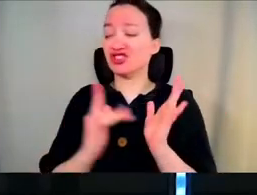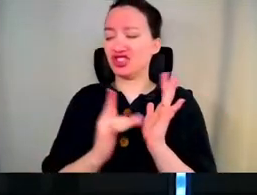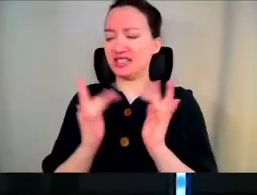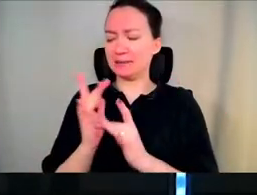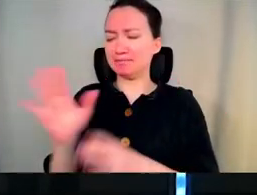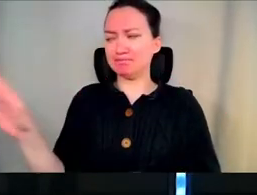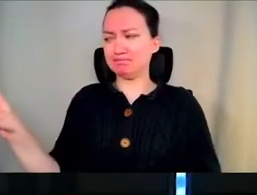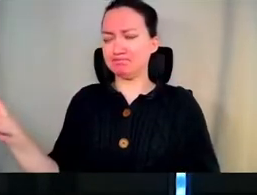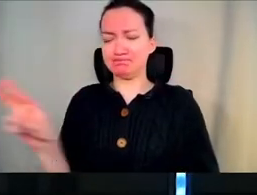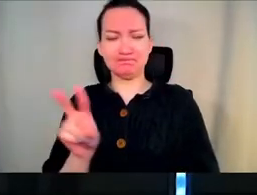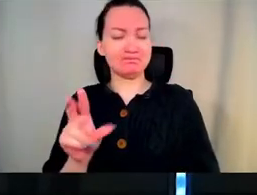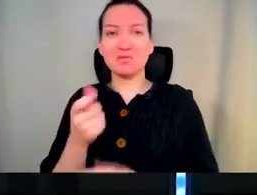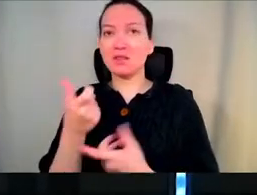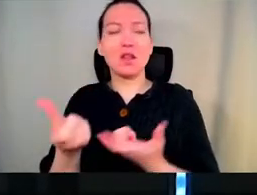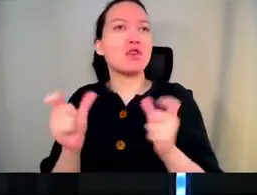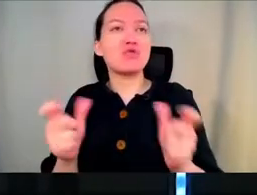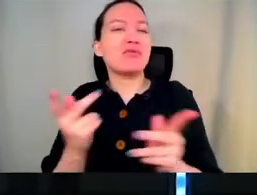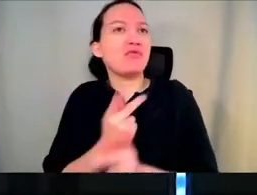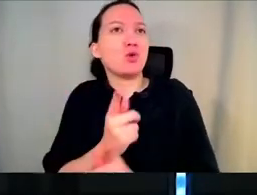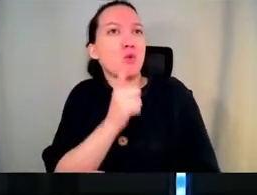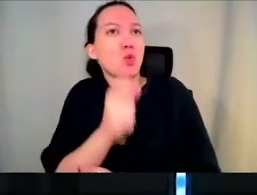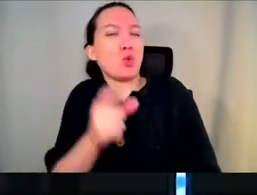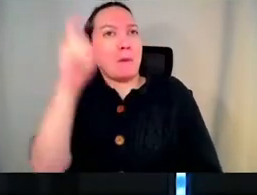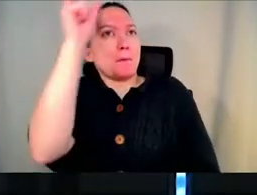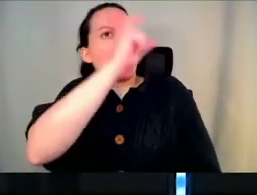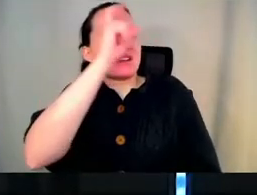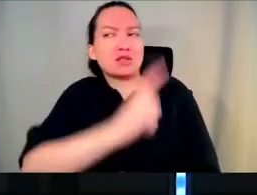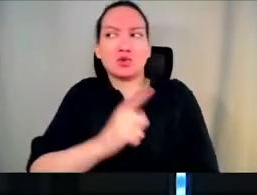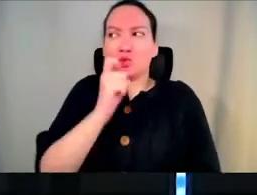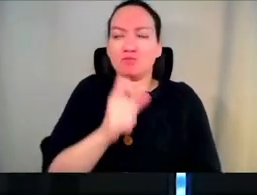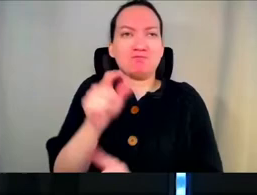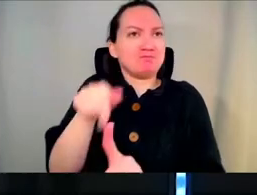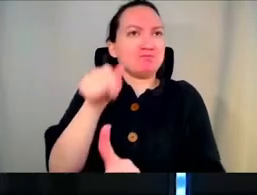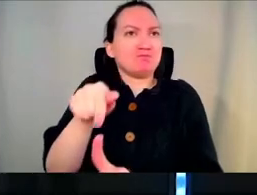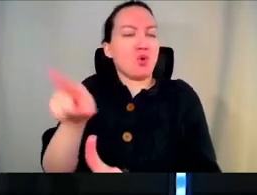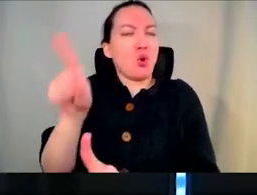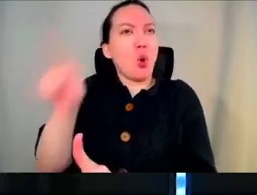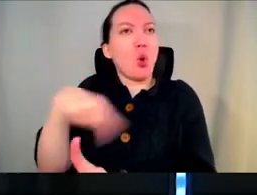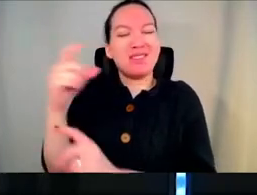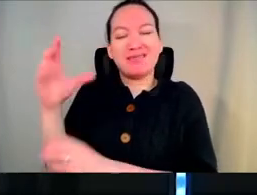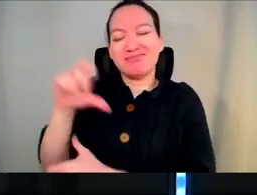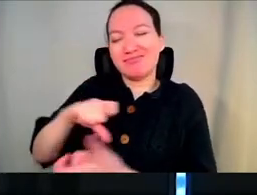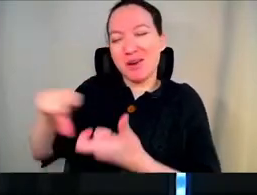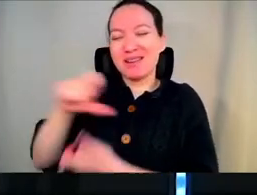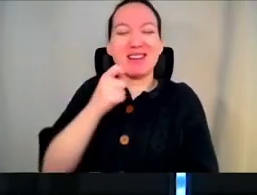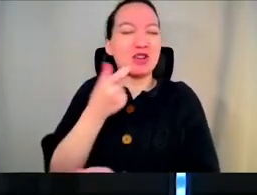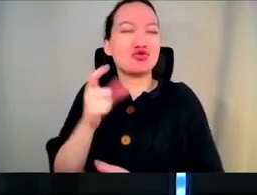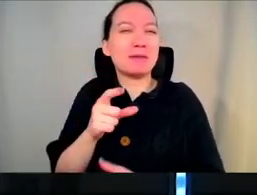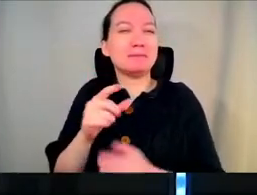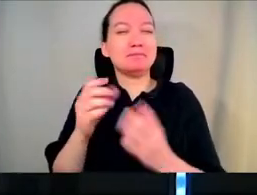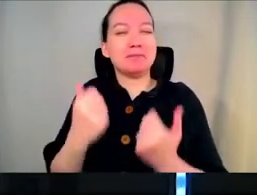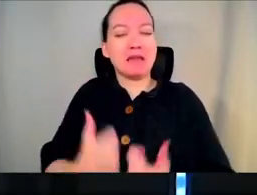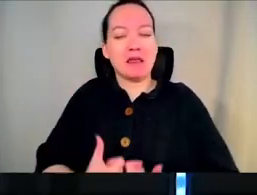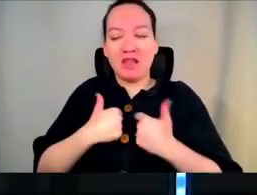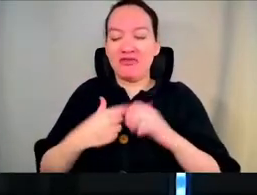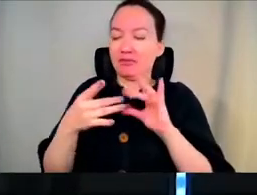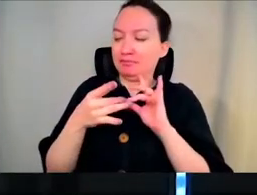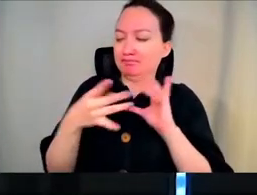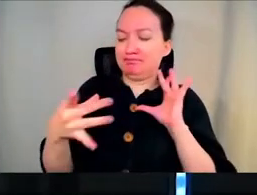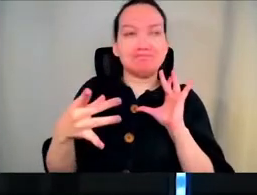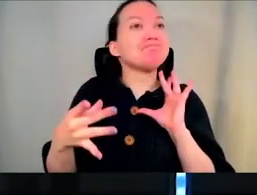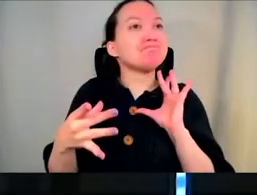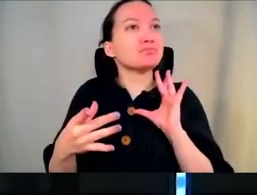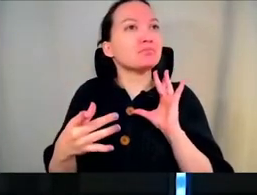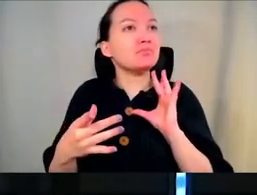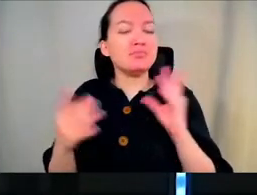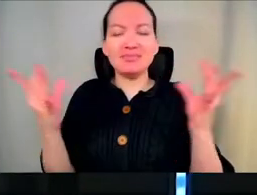going, we're not trying to just figure out who are the wise people, and that's all we're going to hang out with. We're not trying to cut people out of our lives. So I want us to hold some